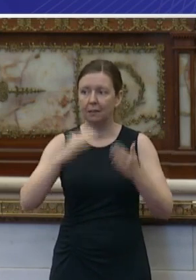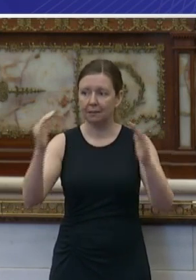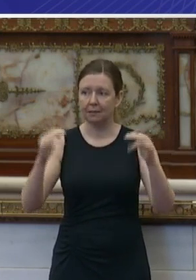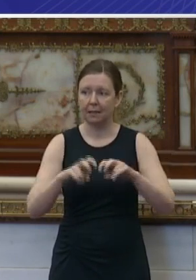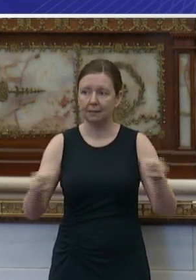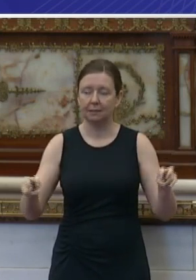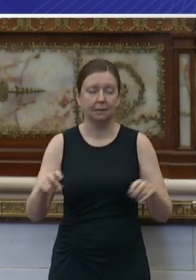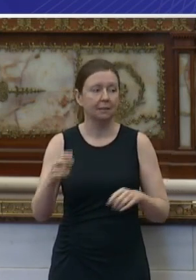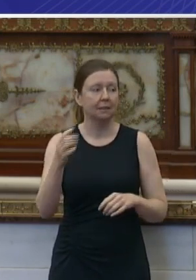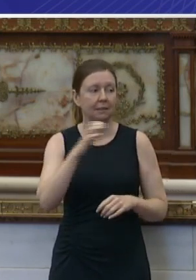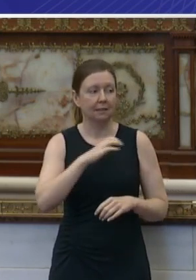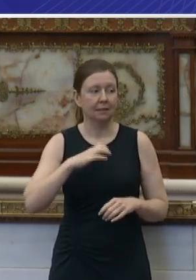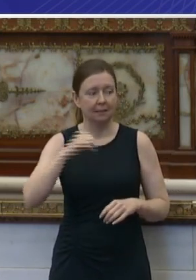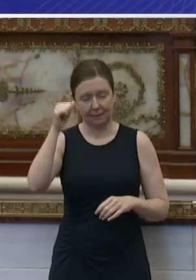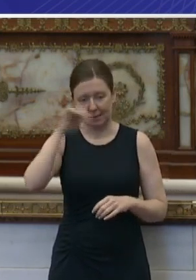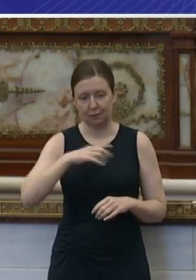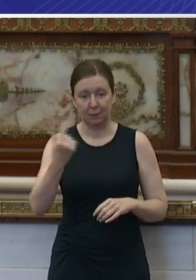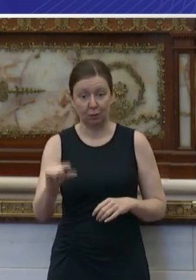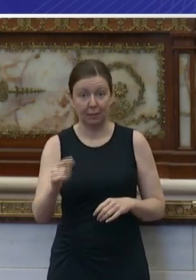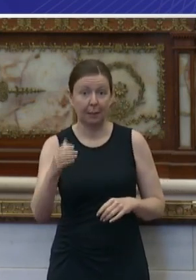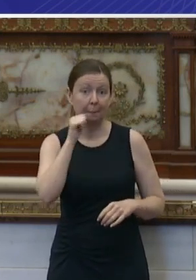panel forward. Madam Chair.